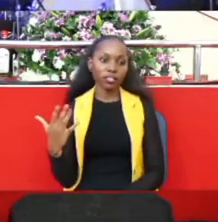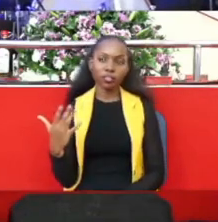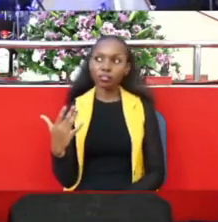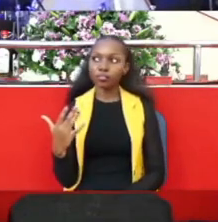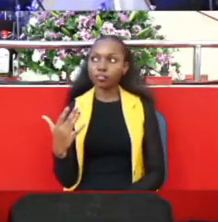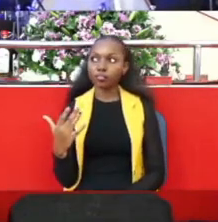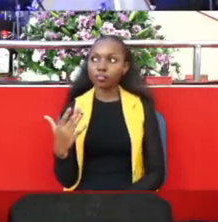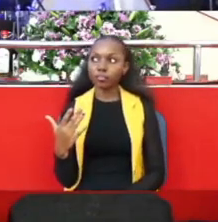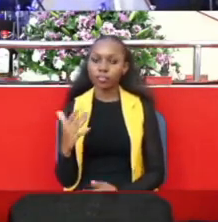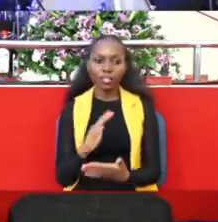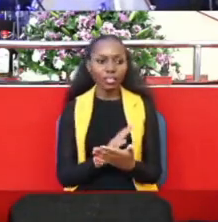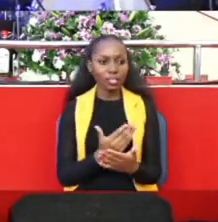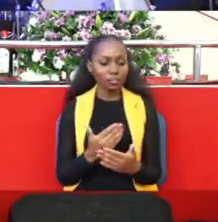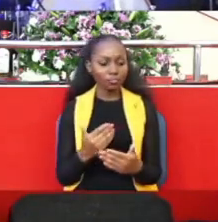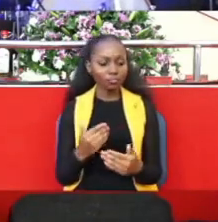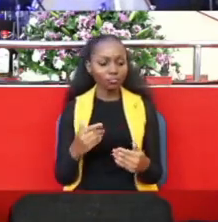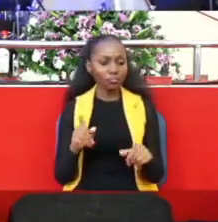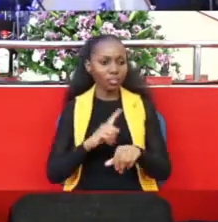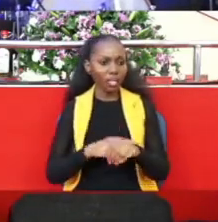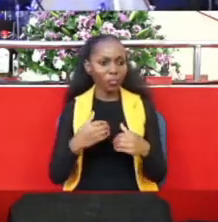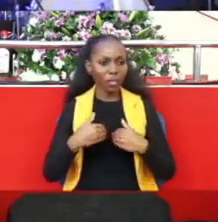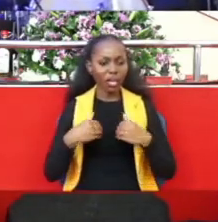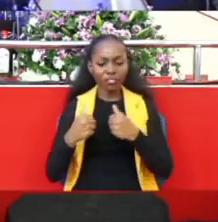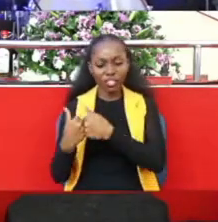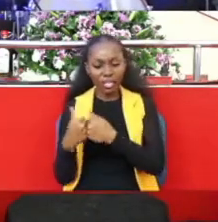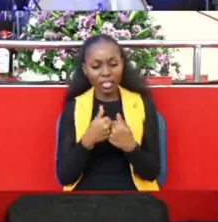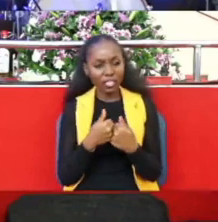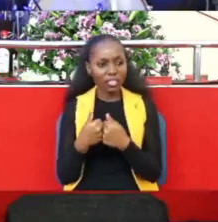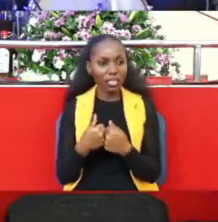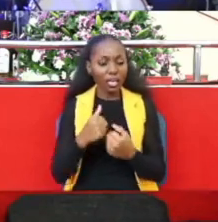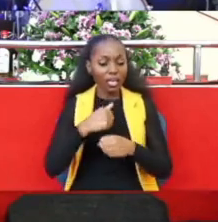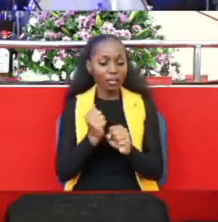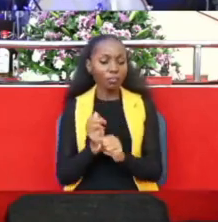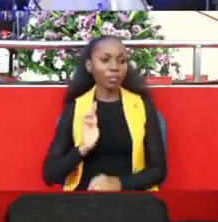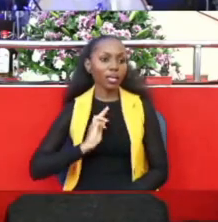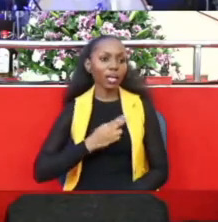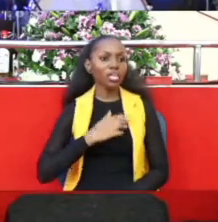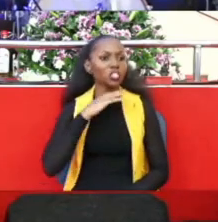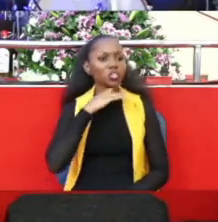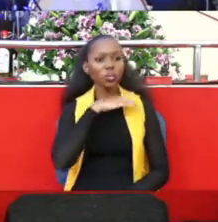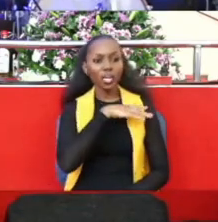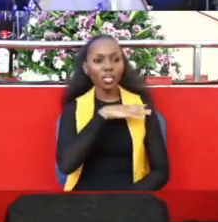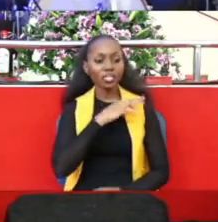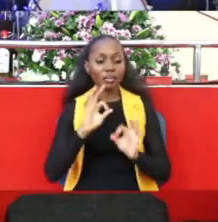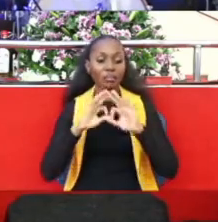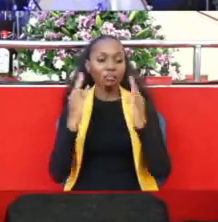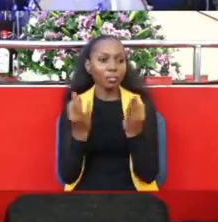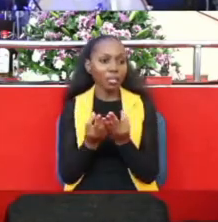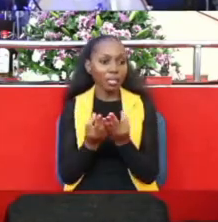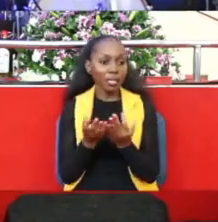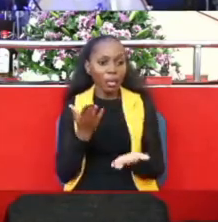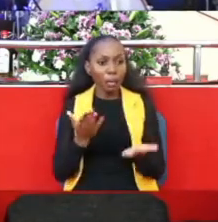cause us to hate each other in our neighborhoods. They cause us to hate each other in our workplace and even in the nation. Wakati